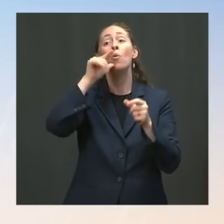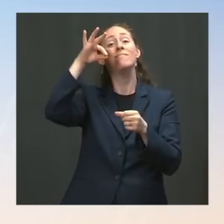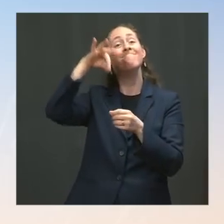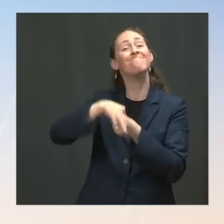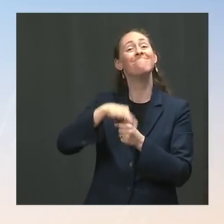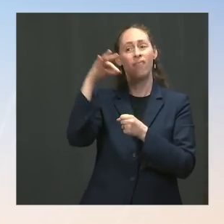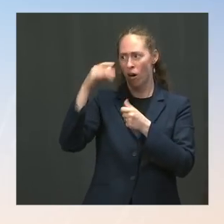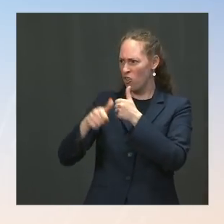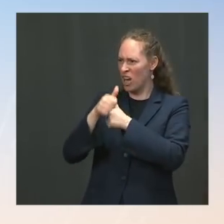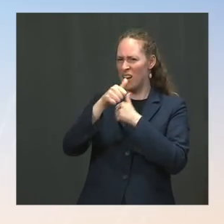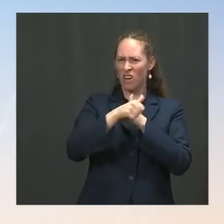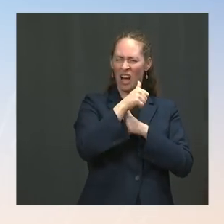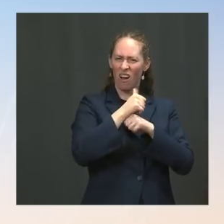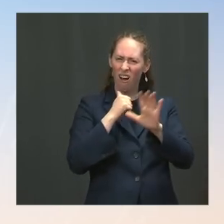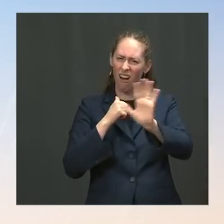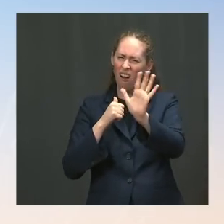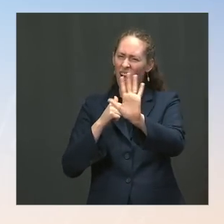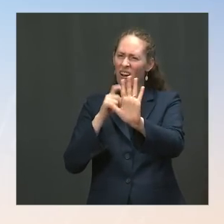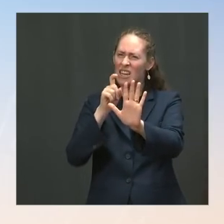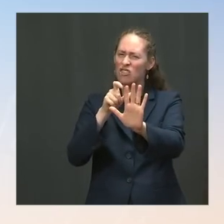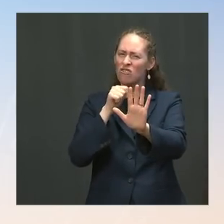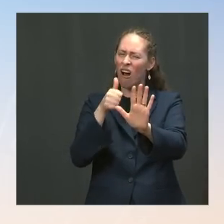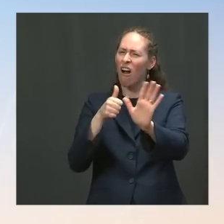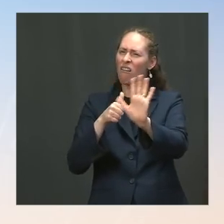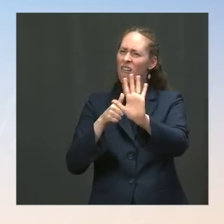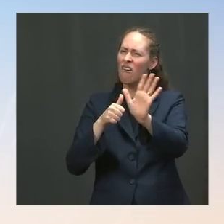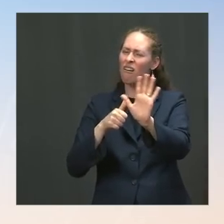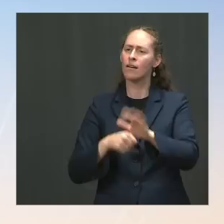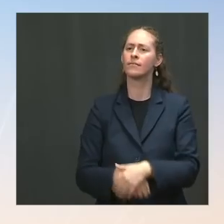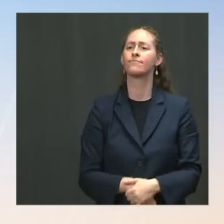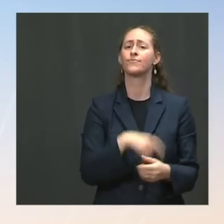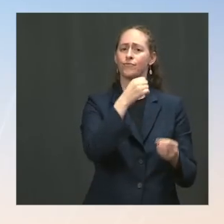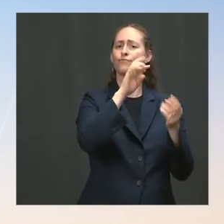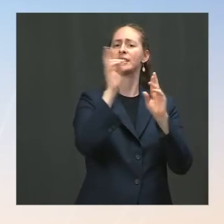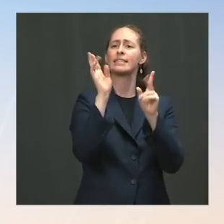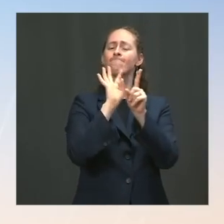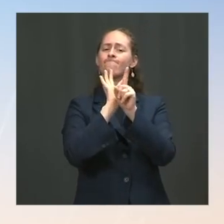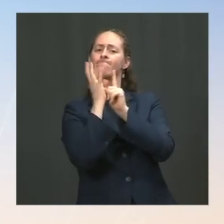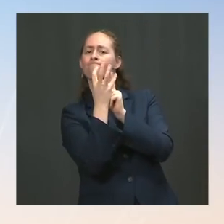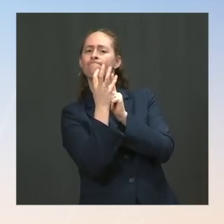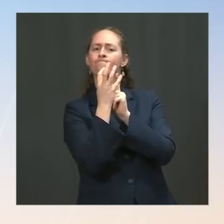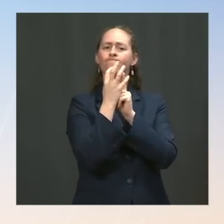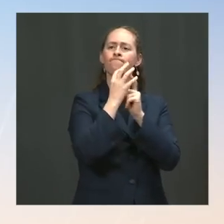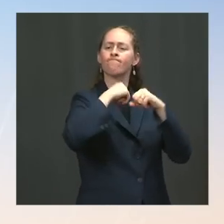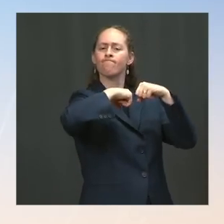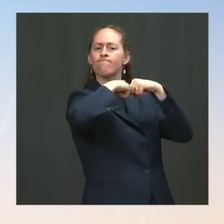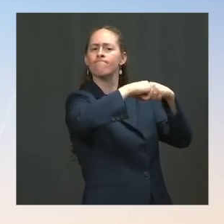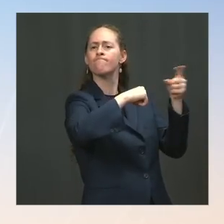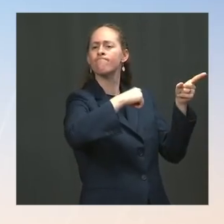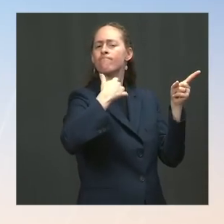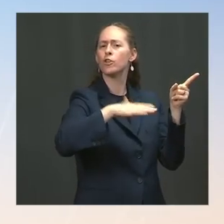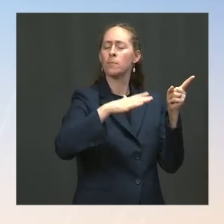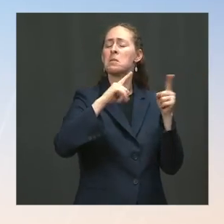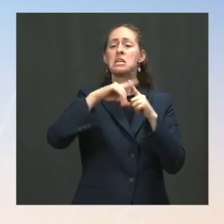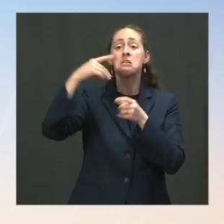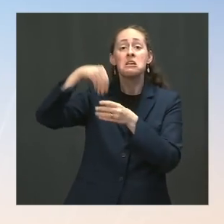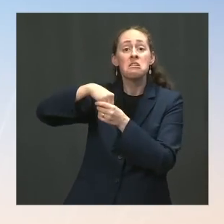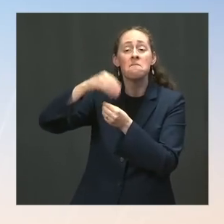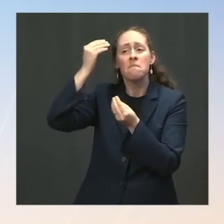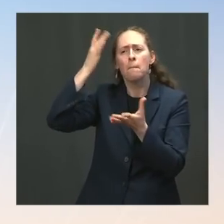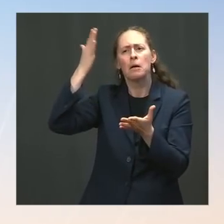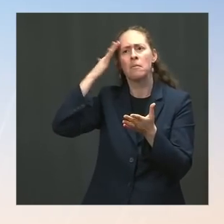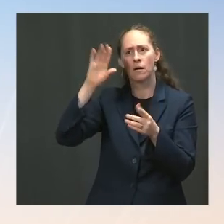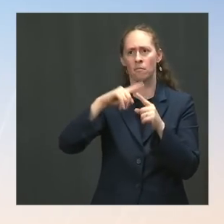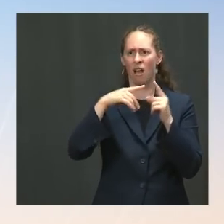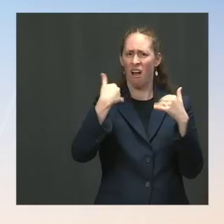security arrangements. I don't have any more details on that, but I think we should start with that point first. I will say that the